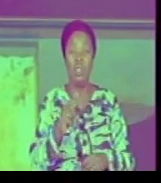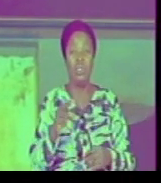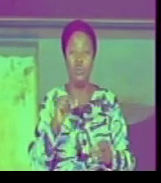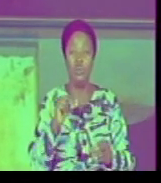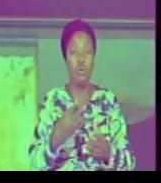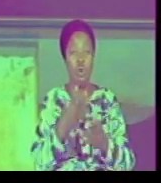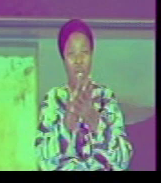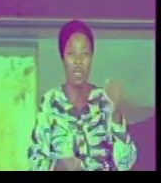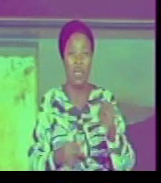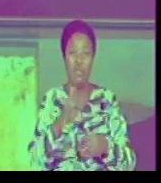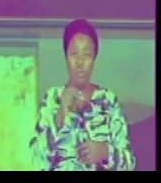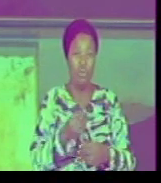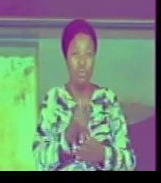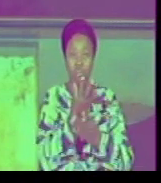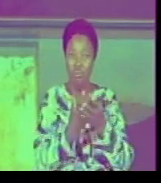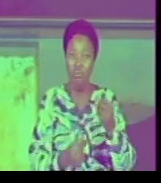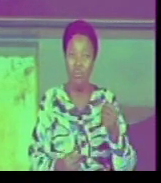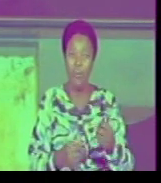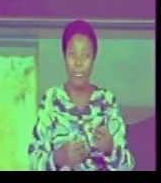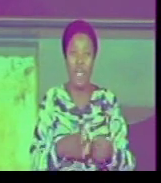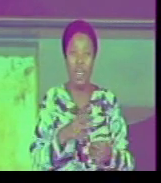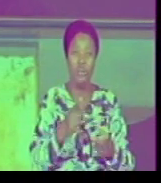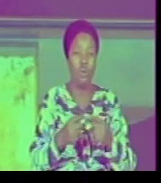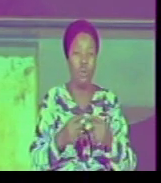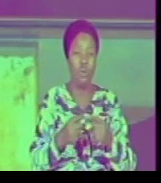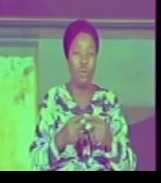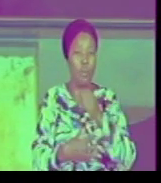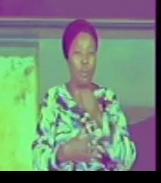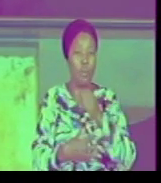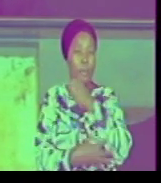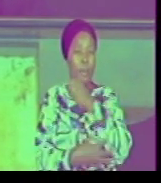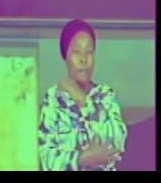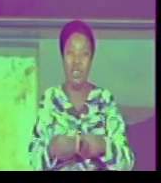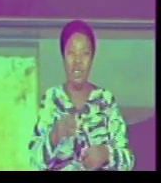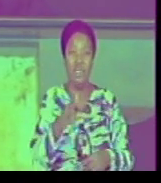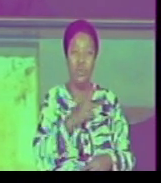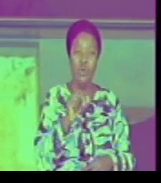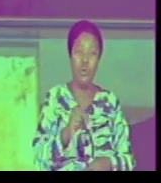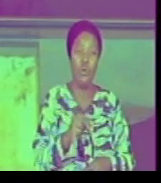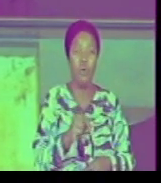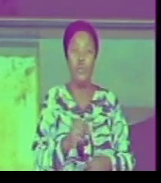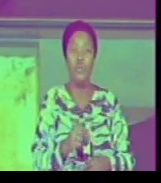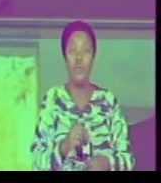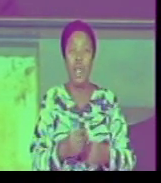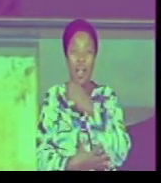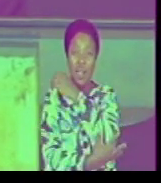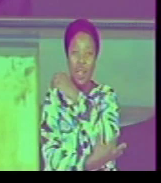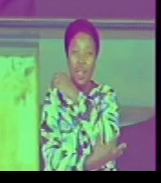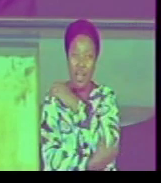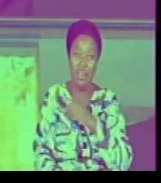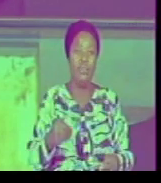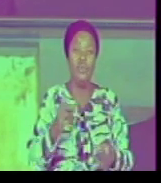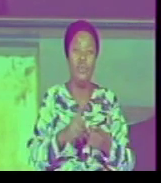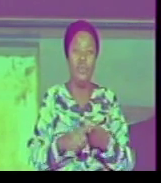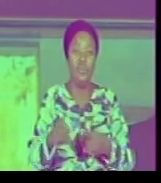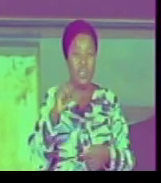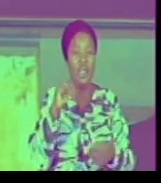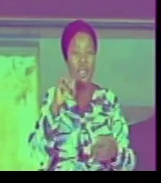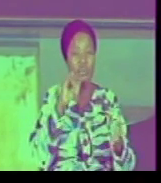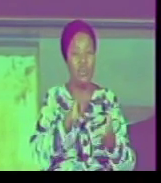scarcity, and there's no poverty, and there is no famine to them that fear